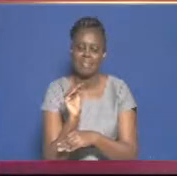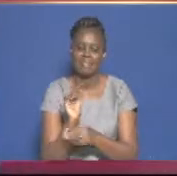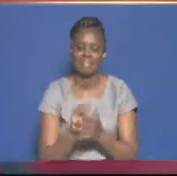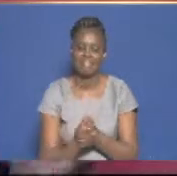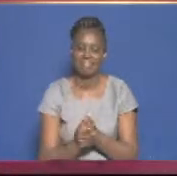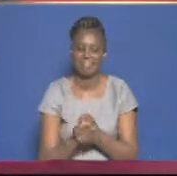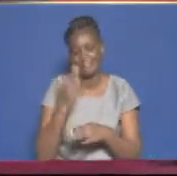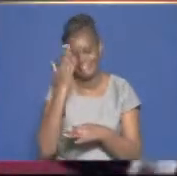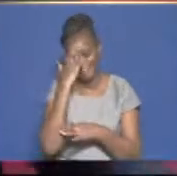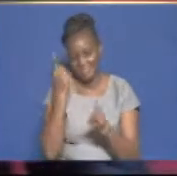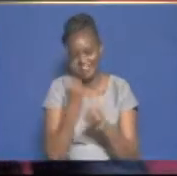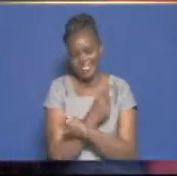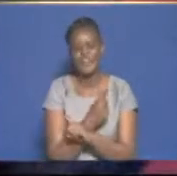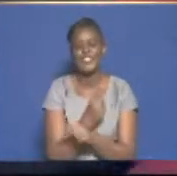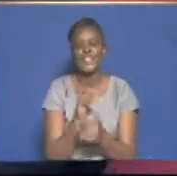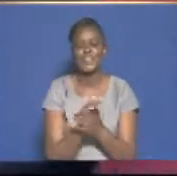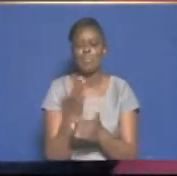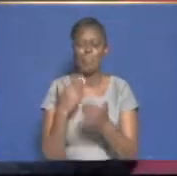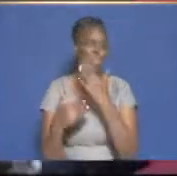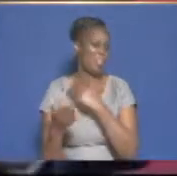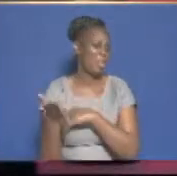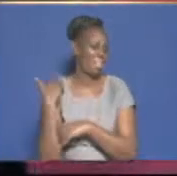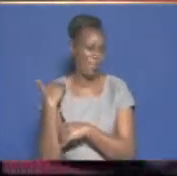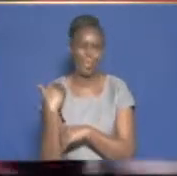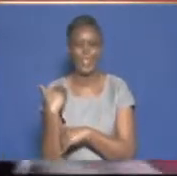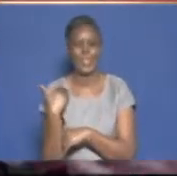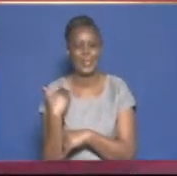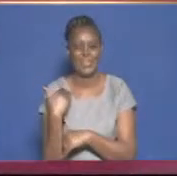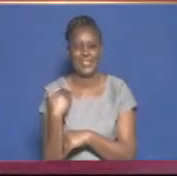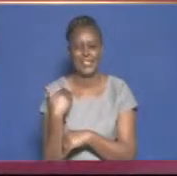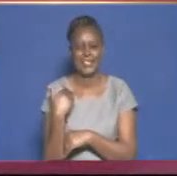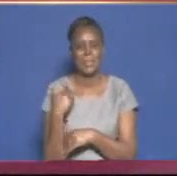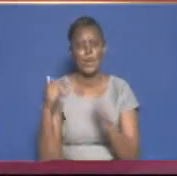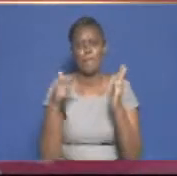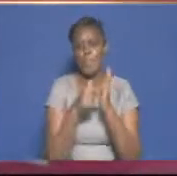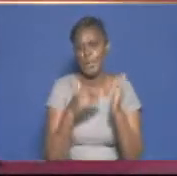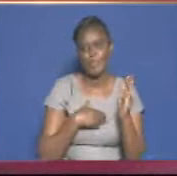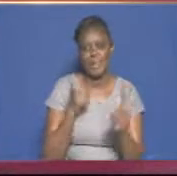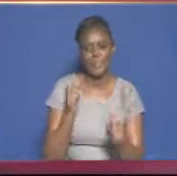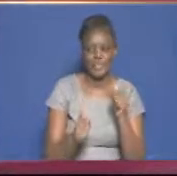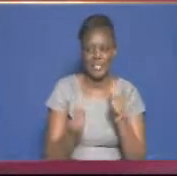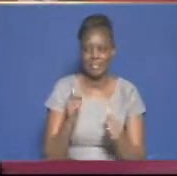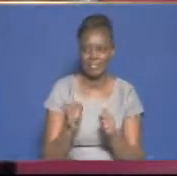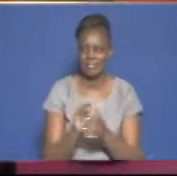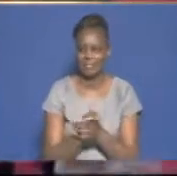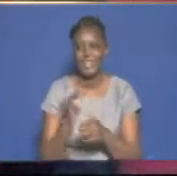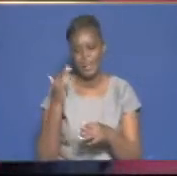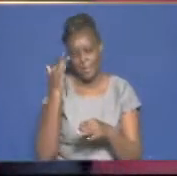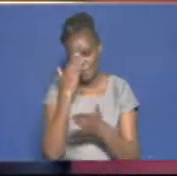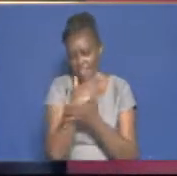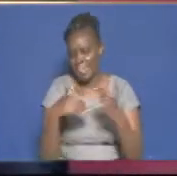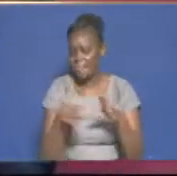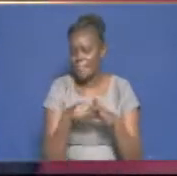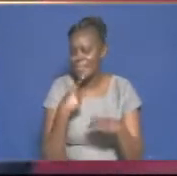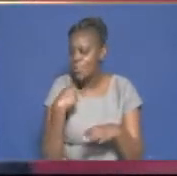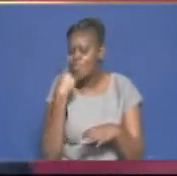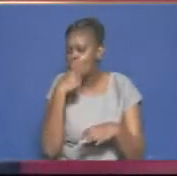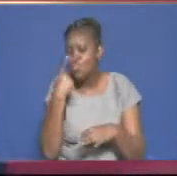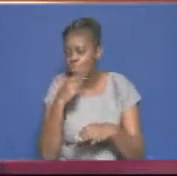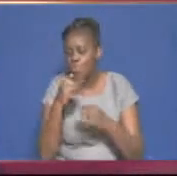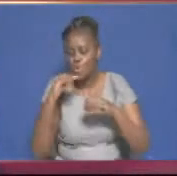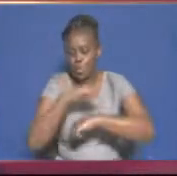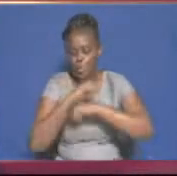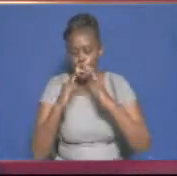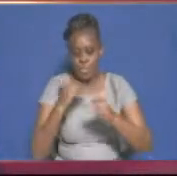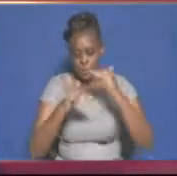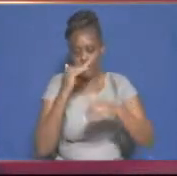I know it was a different century, Mr. Speaker, but what we are trying to put across is this. I know some members are saying, who have been my students at the